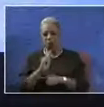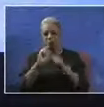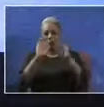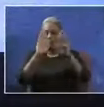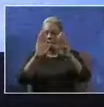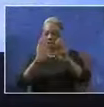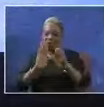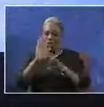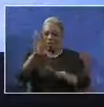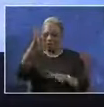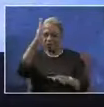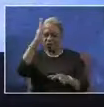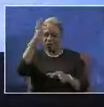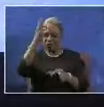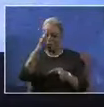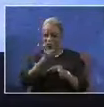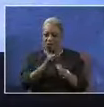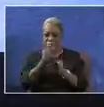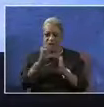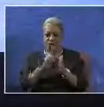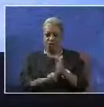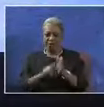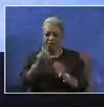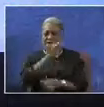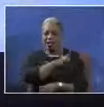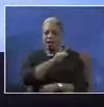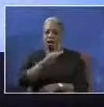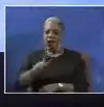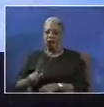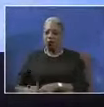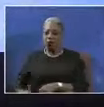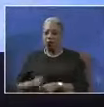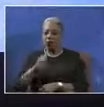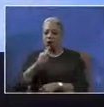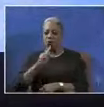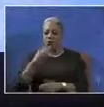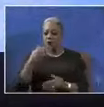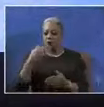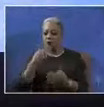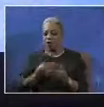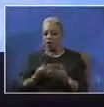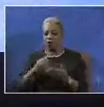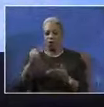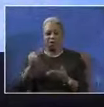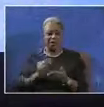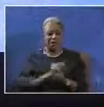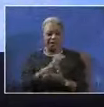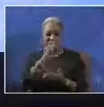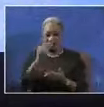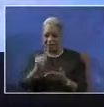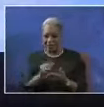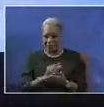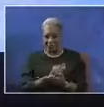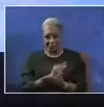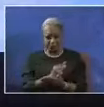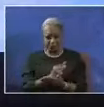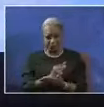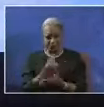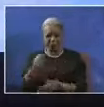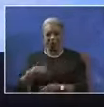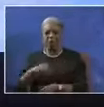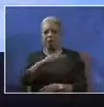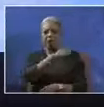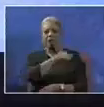Lord, what a great gospel. What a great gospel that we are the beneficiaries of,